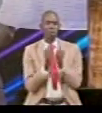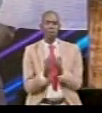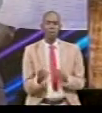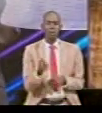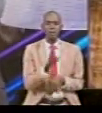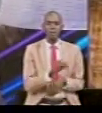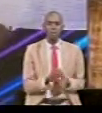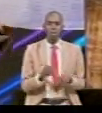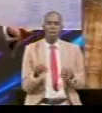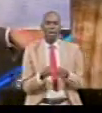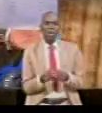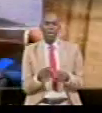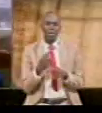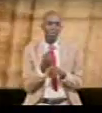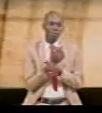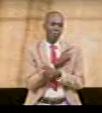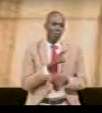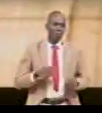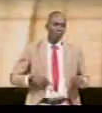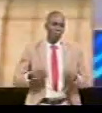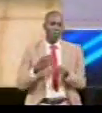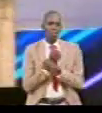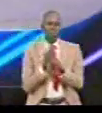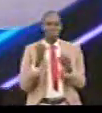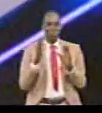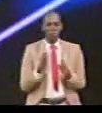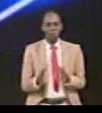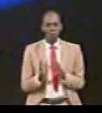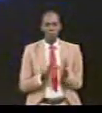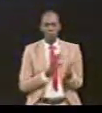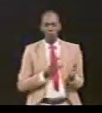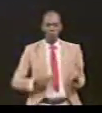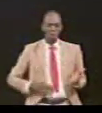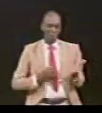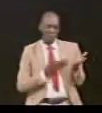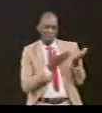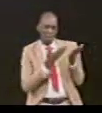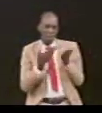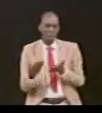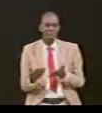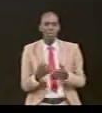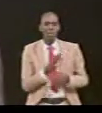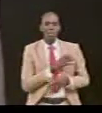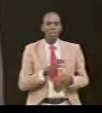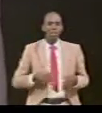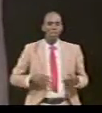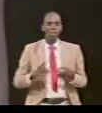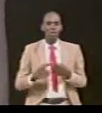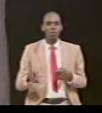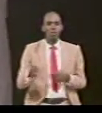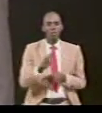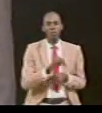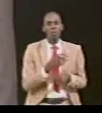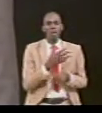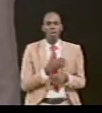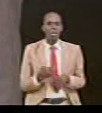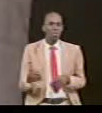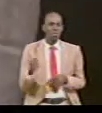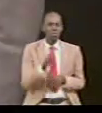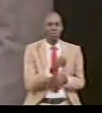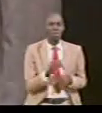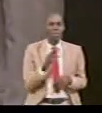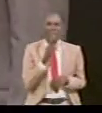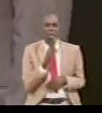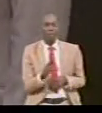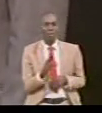as Redeemer. And Paul the Apostle presented Christ the Savior unto them. And they were saved, born again.